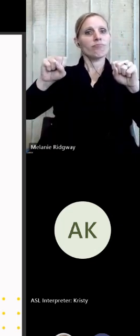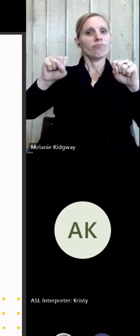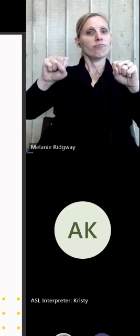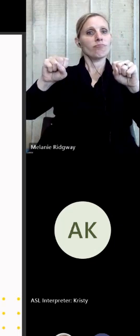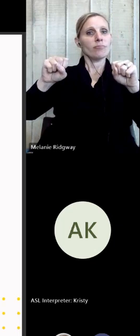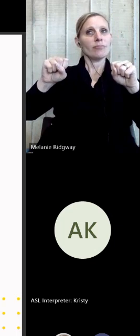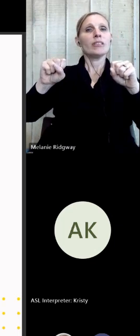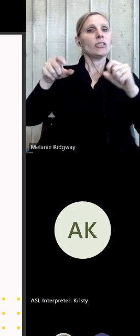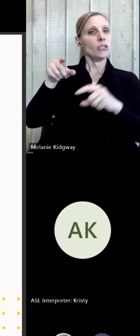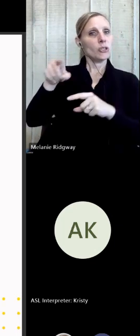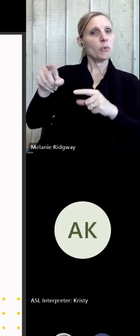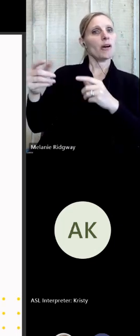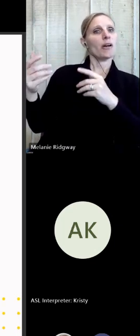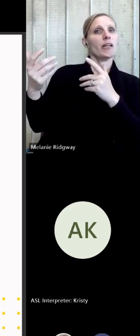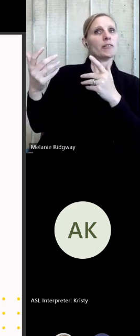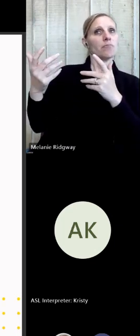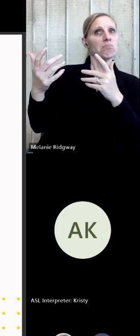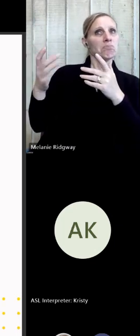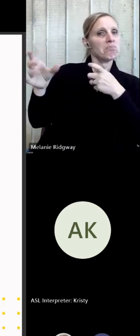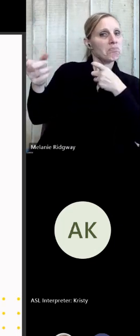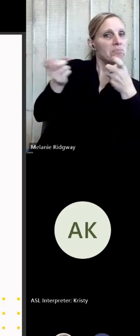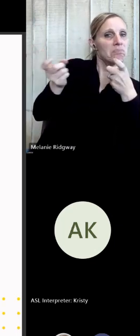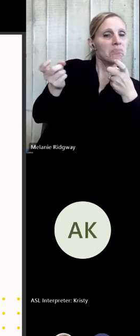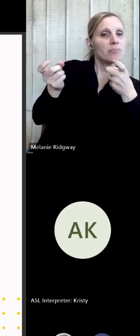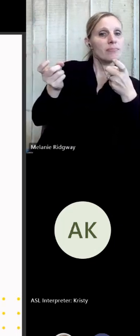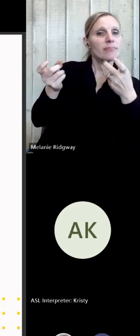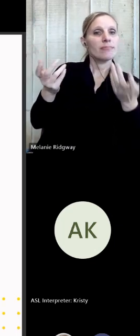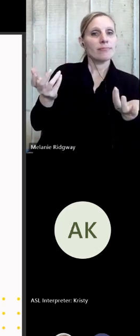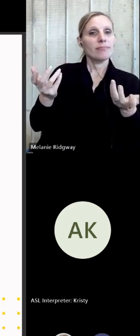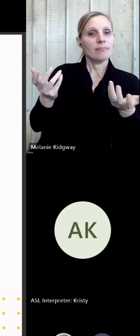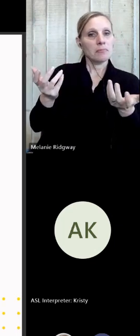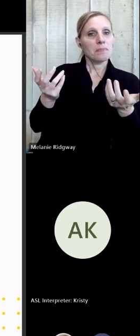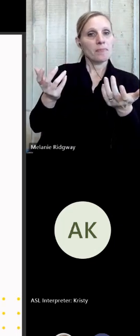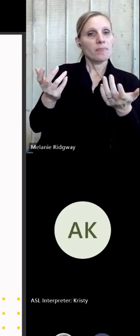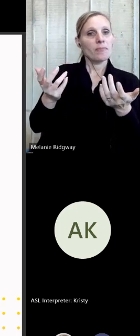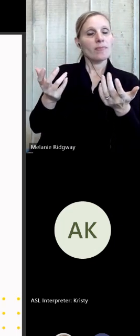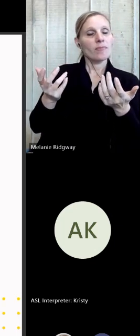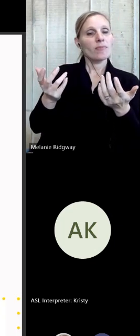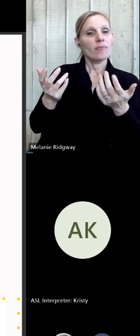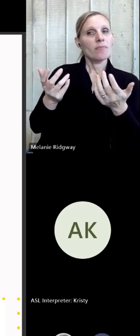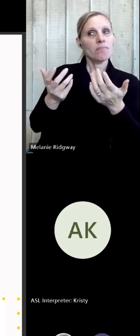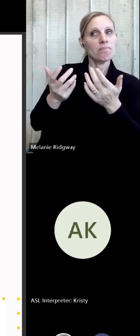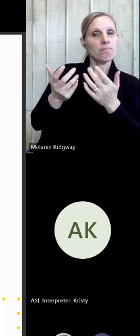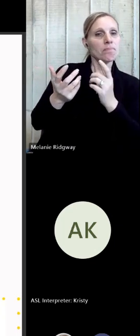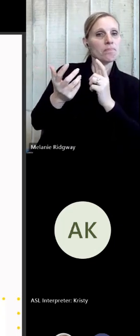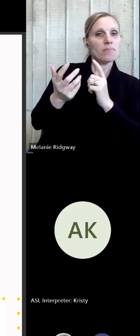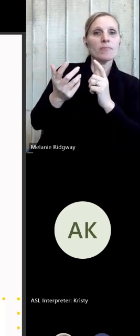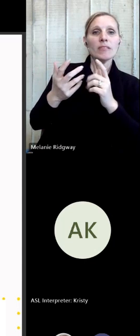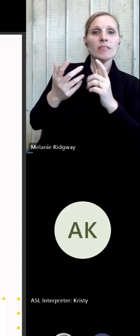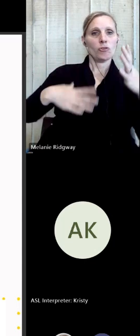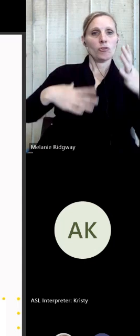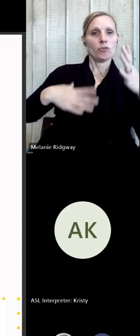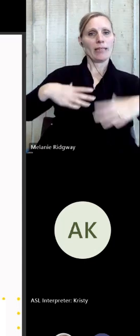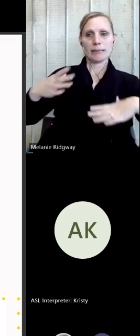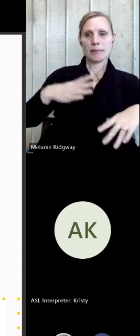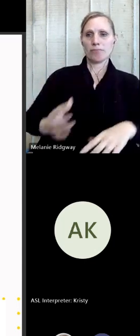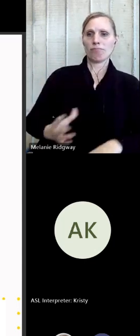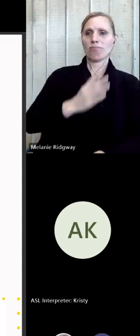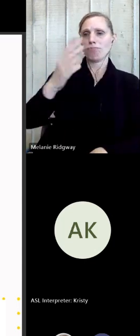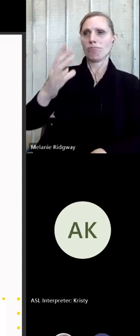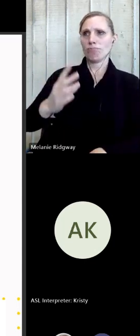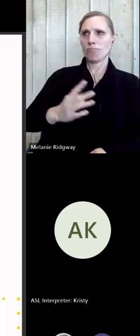in charge. Make a positive first impression. Dress to impress.